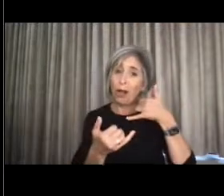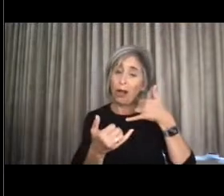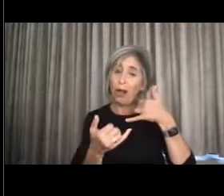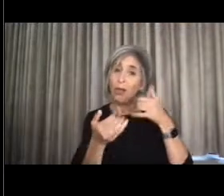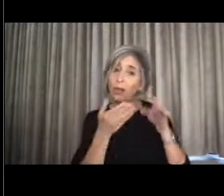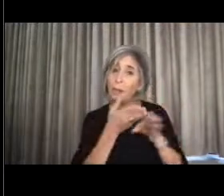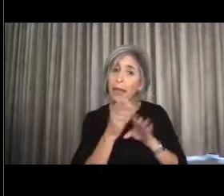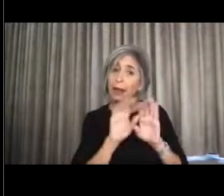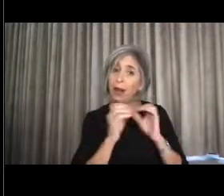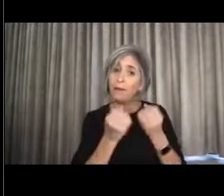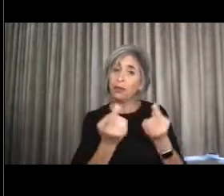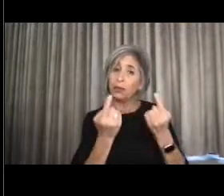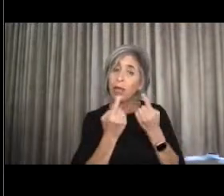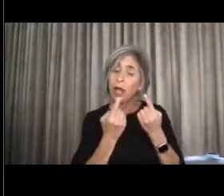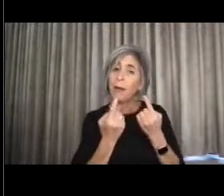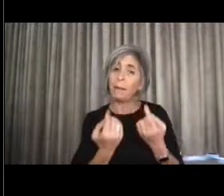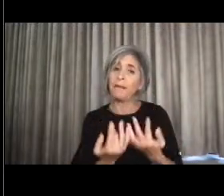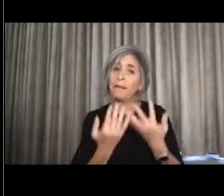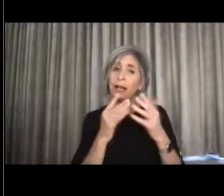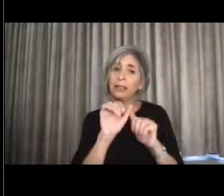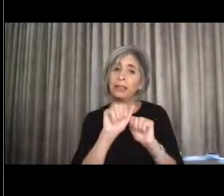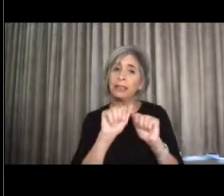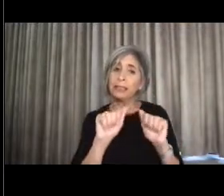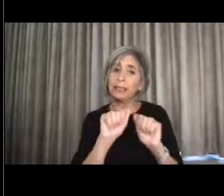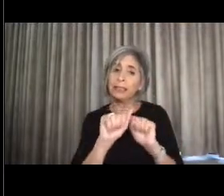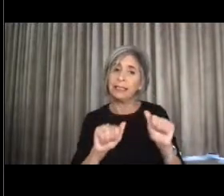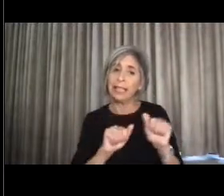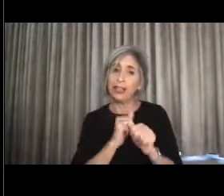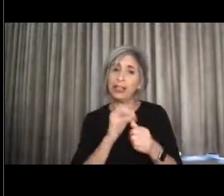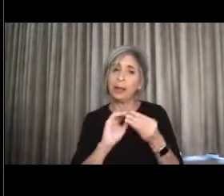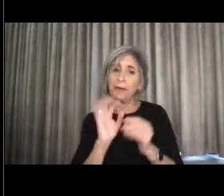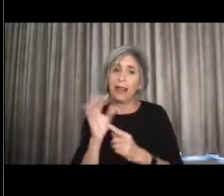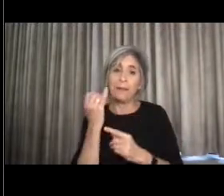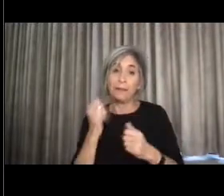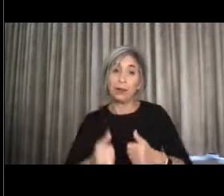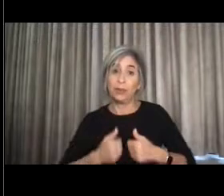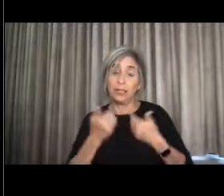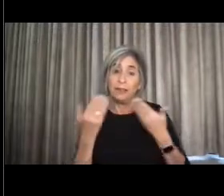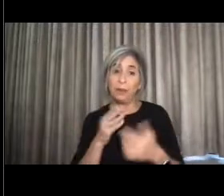office or come by Fire Station 5. As long as you're a resident, we.